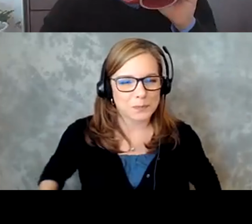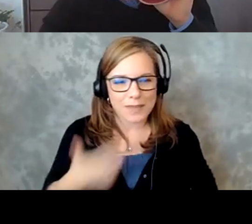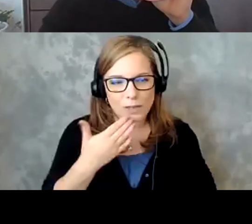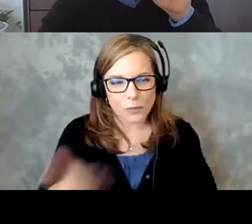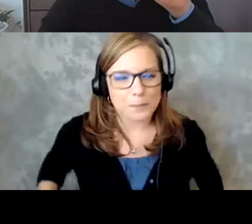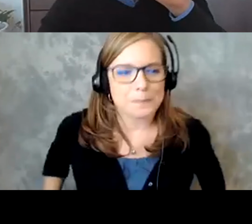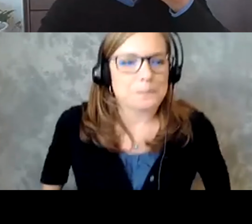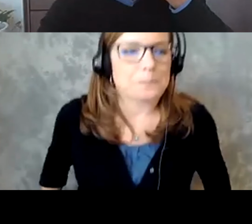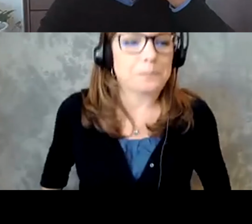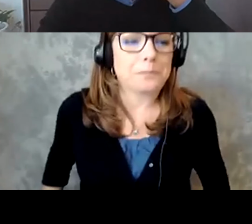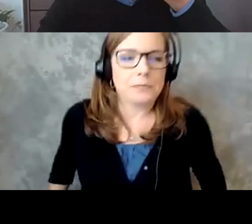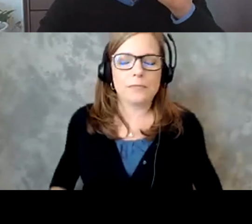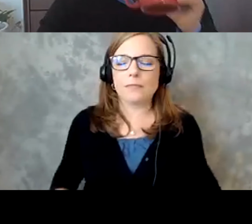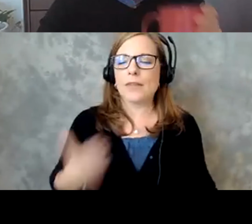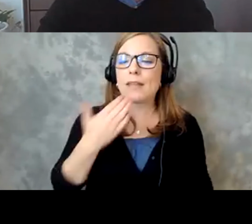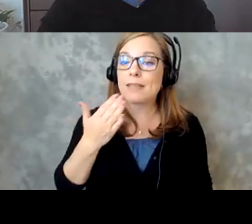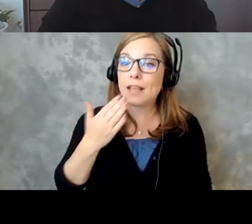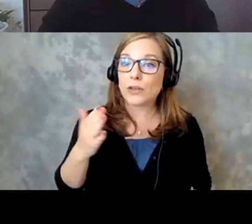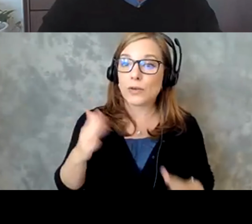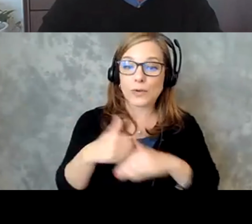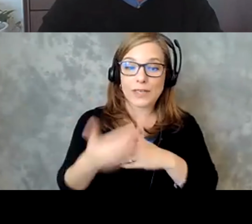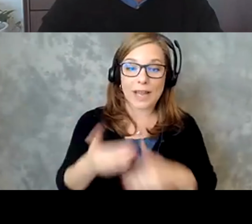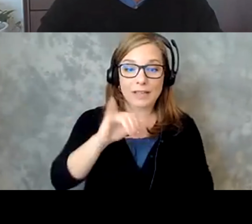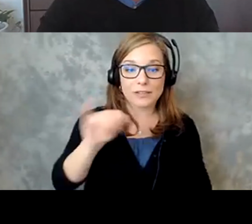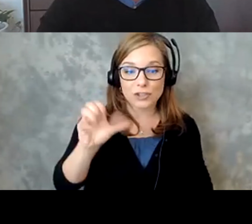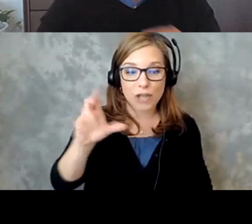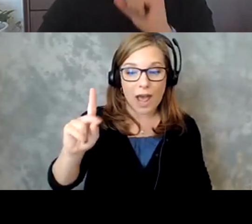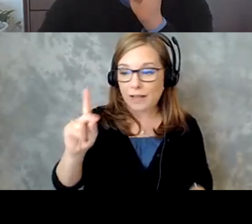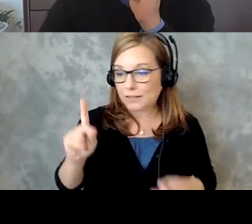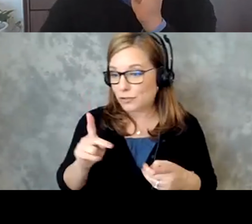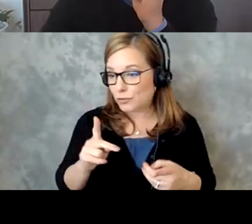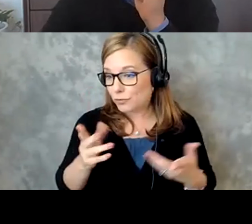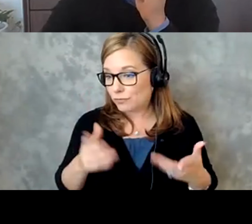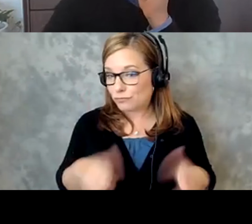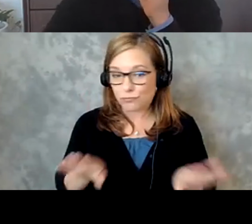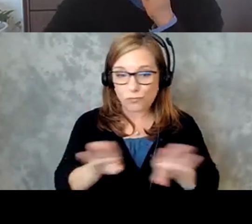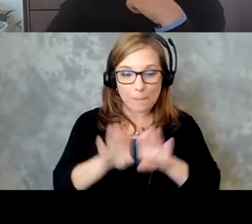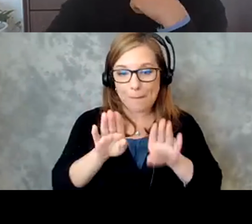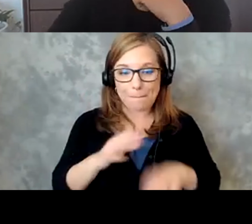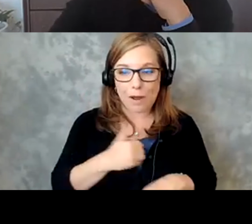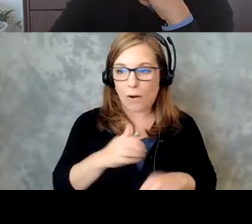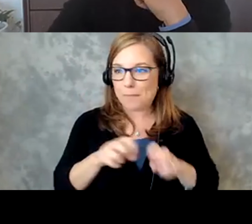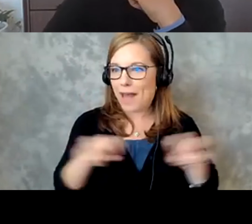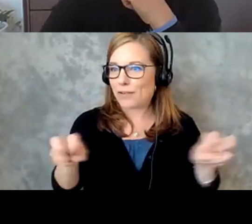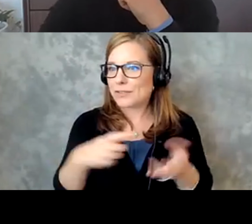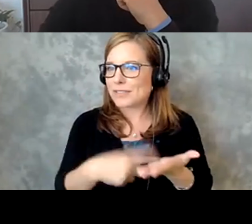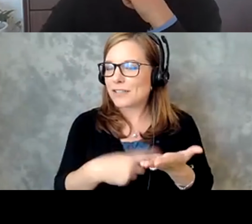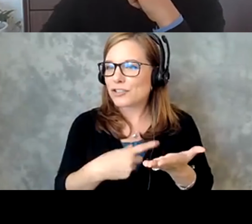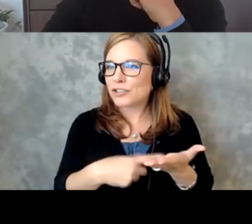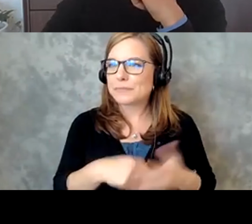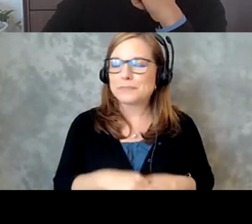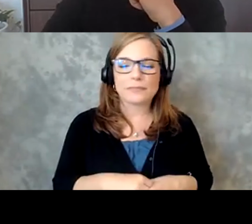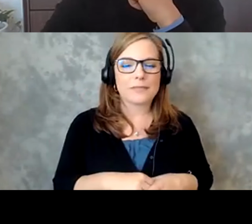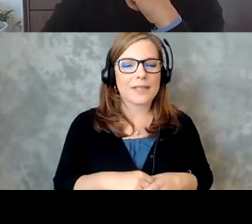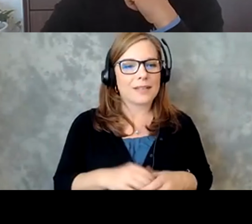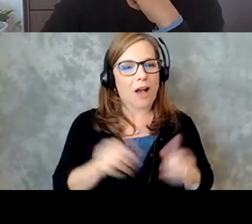Great, thank you so much. And Jack, I will hand it off to you to wrap up our panel. Awesome. Well, thank you all for the